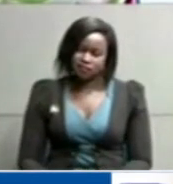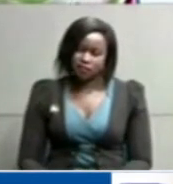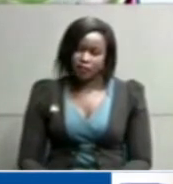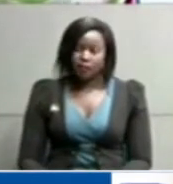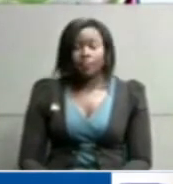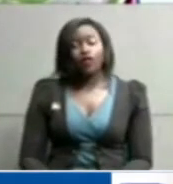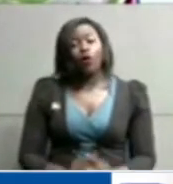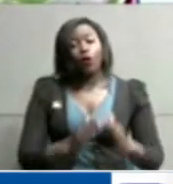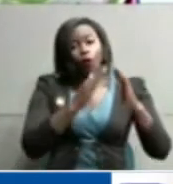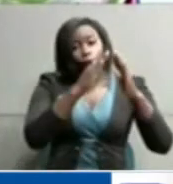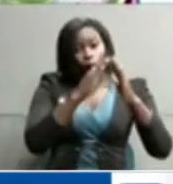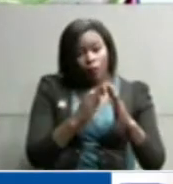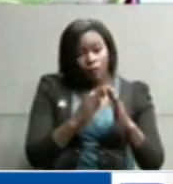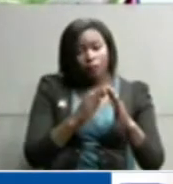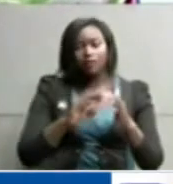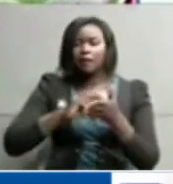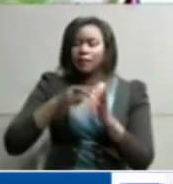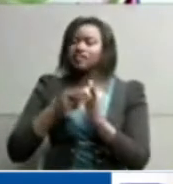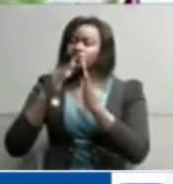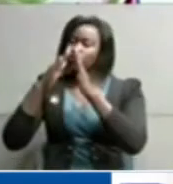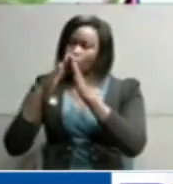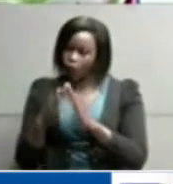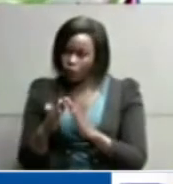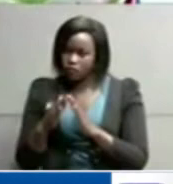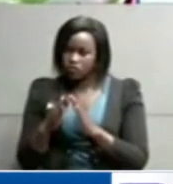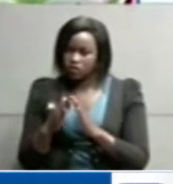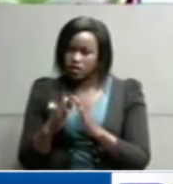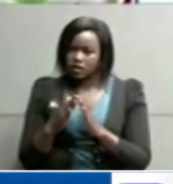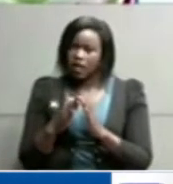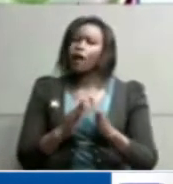Home means home, a car. Mbere our car.